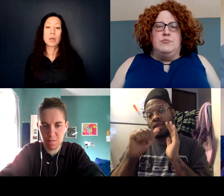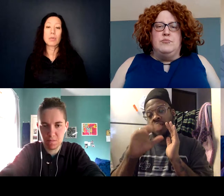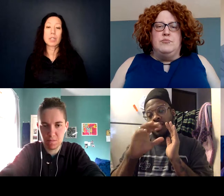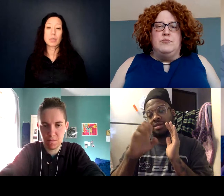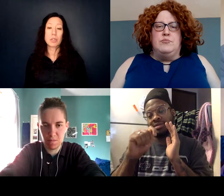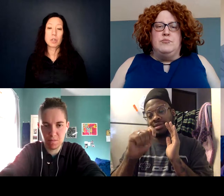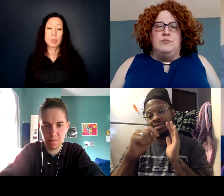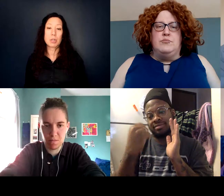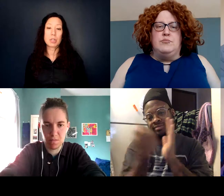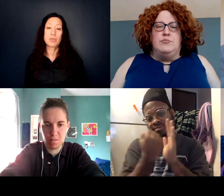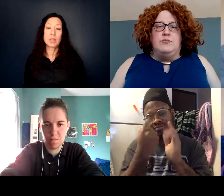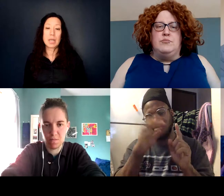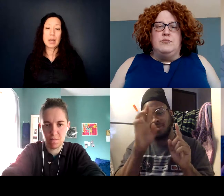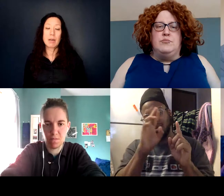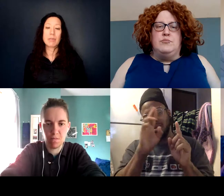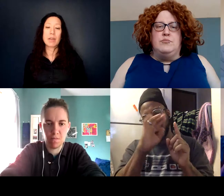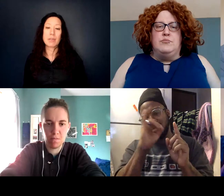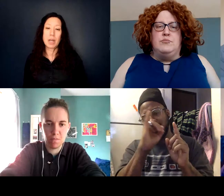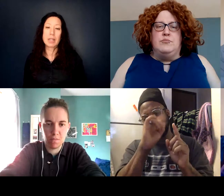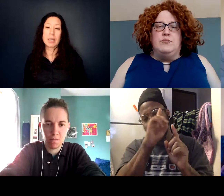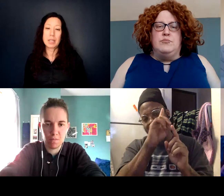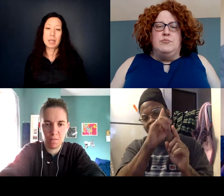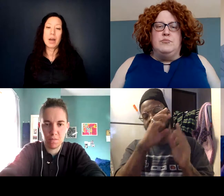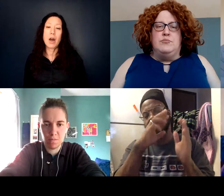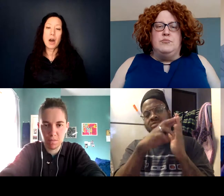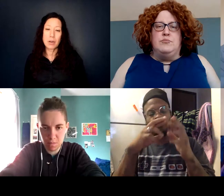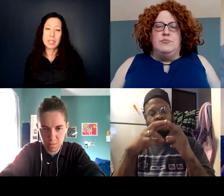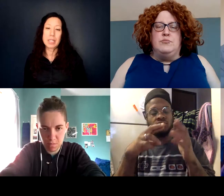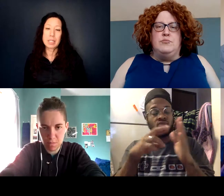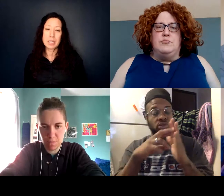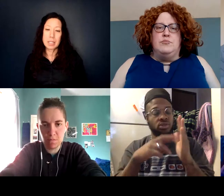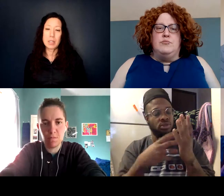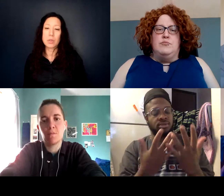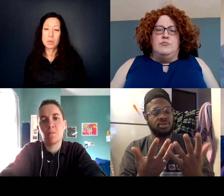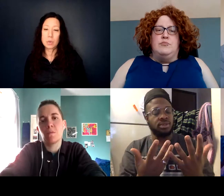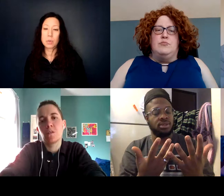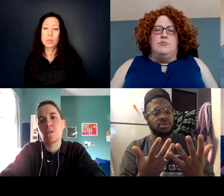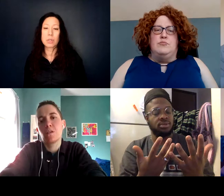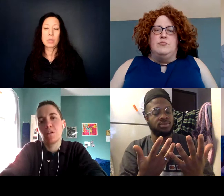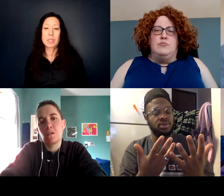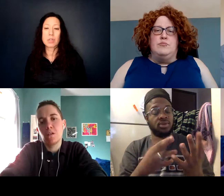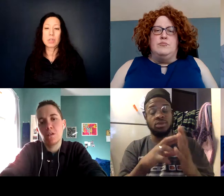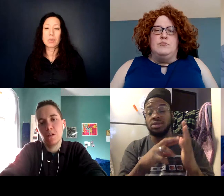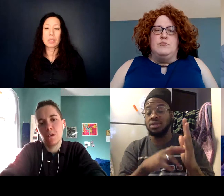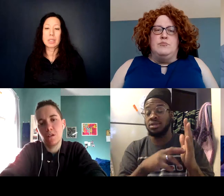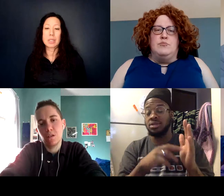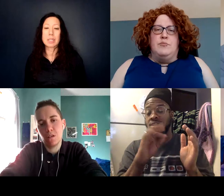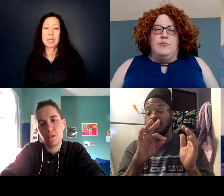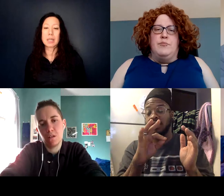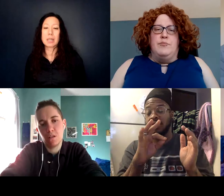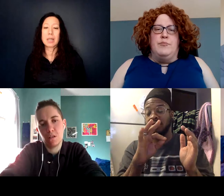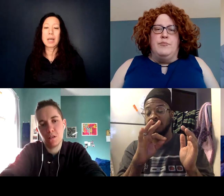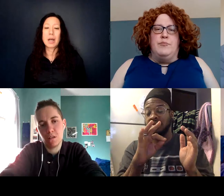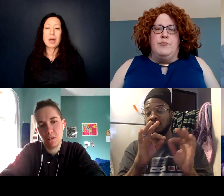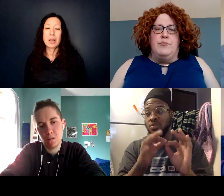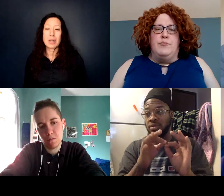to Minnesota Registry of Interpreters for the Deaf. They've got the RID CEUs, the registry, what is